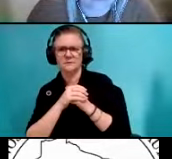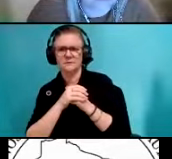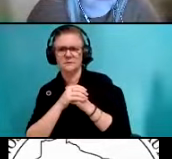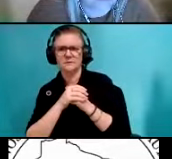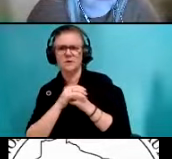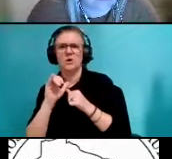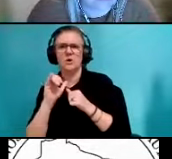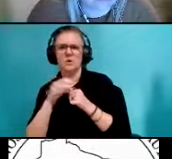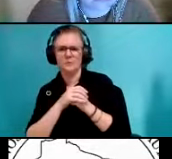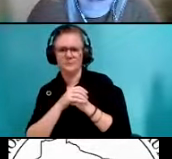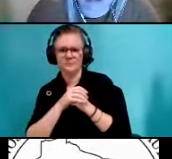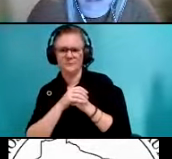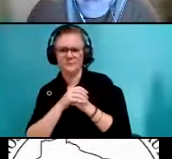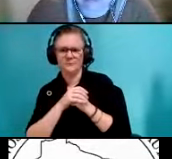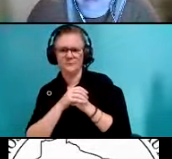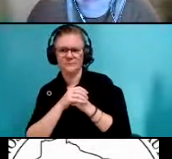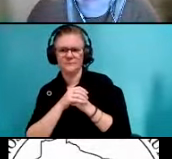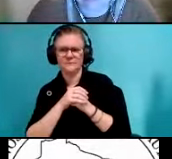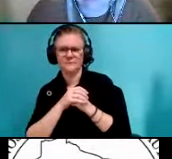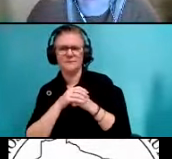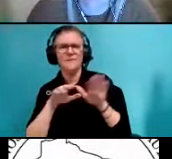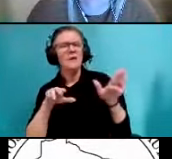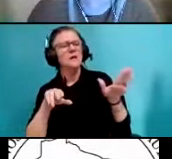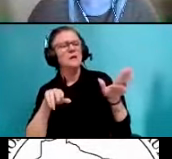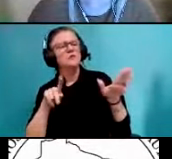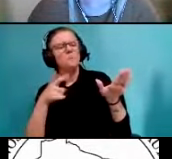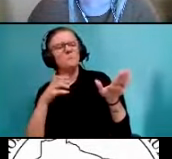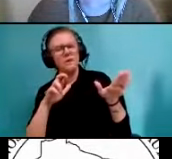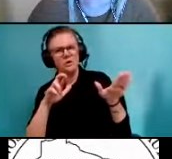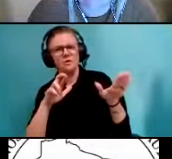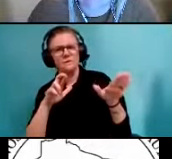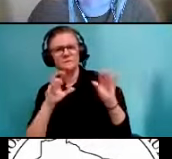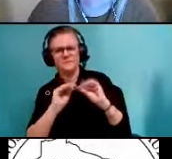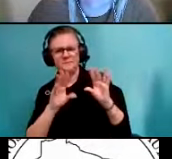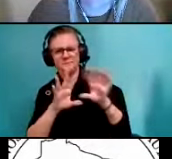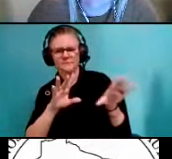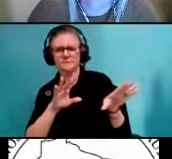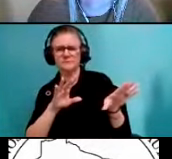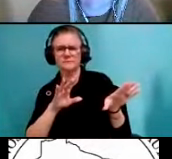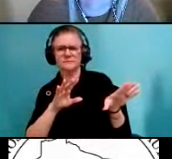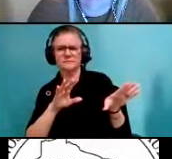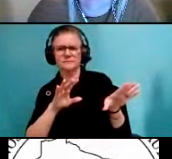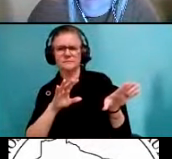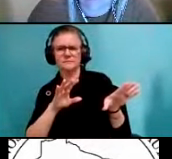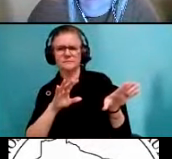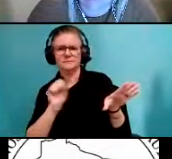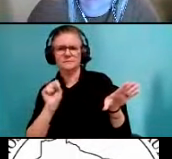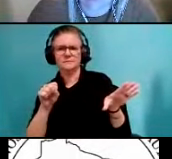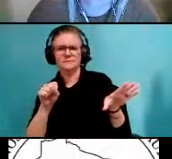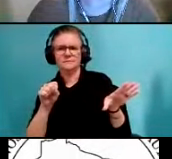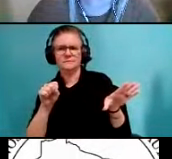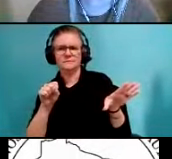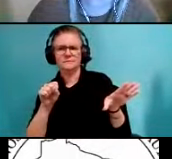Oh, the other Layton, right. Yeah, Peter, so we, just to get at that question, so Peter's talking about a specific location on